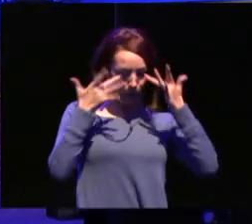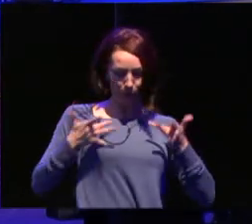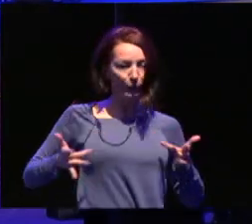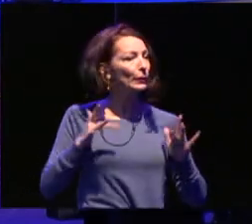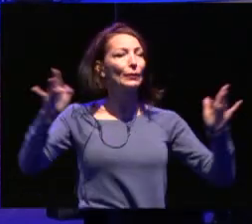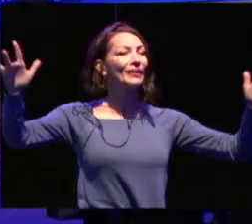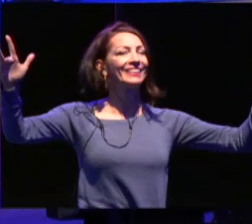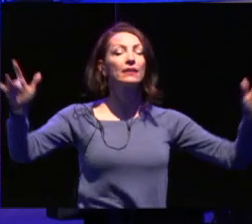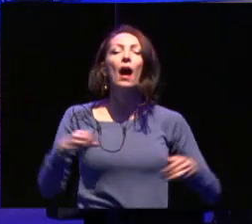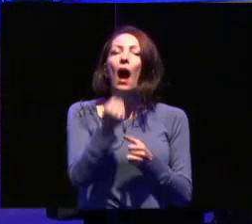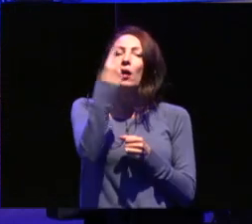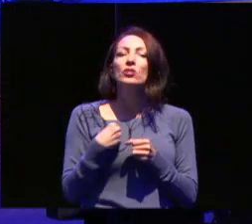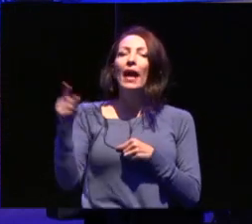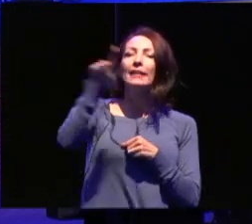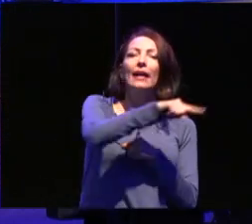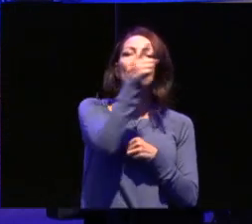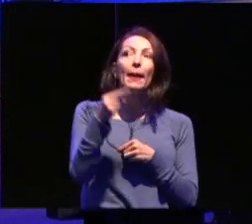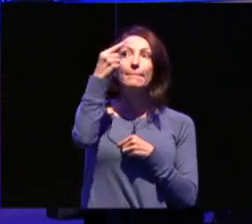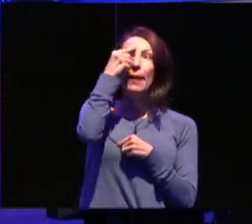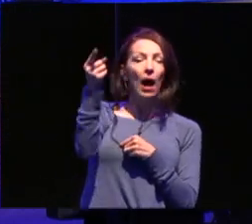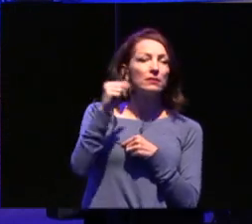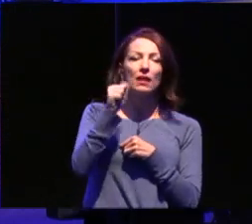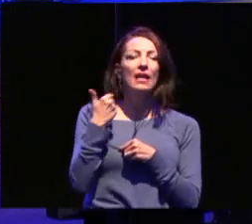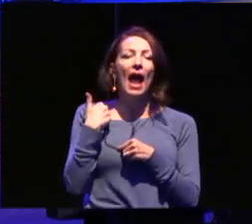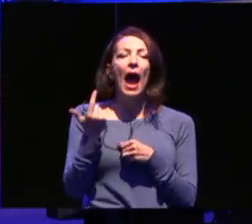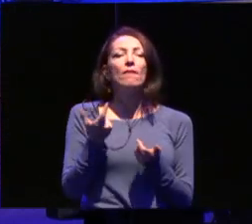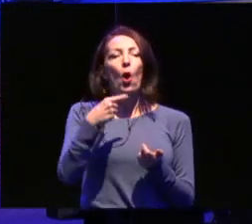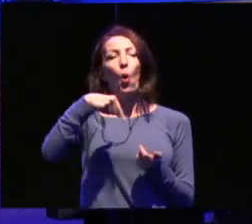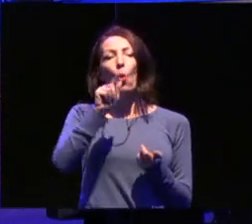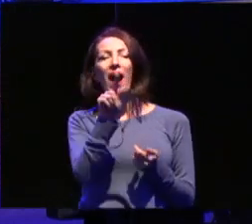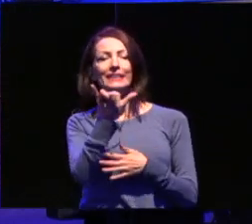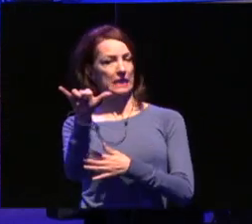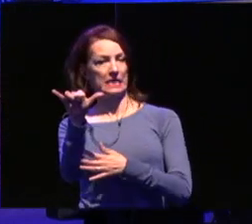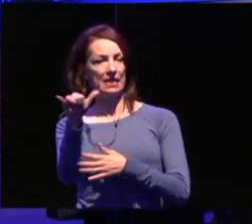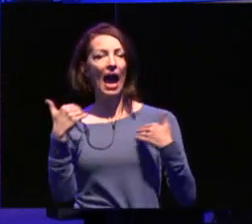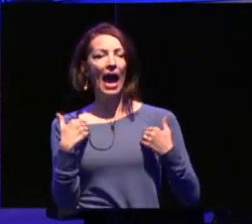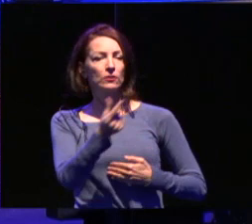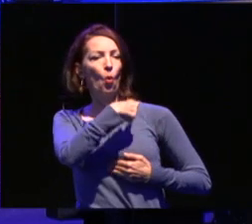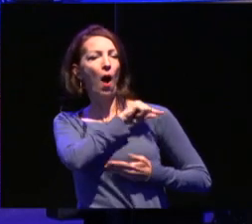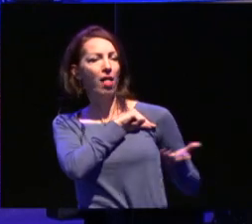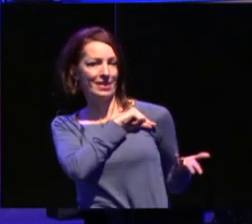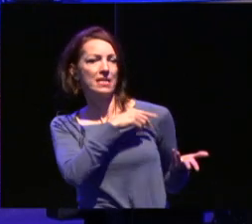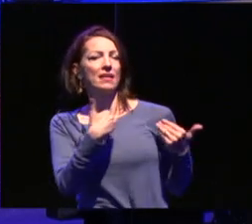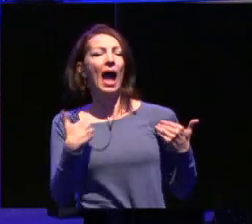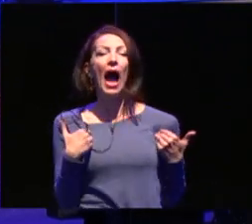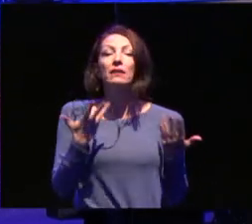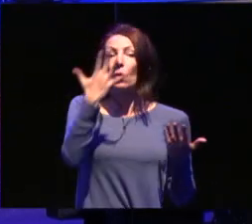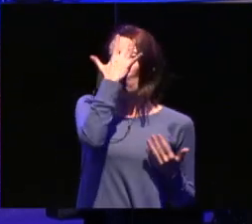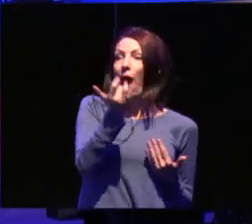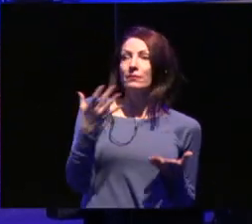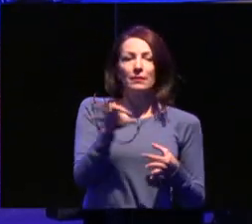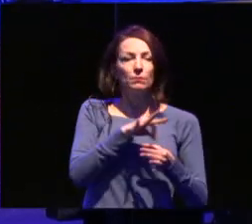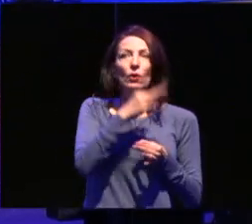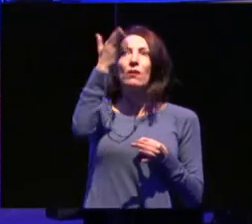infinite, there isn't a quantity, there's only quality. Because the Spirit of God is infinite,